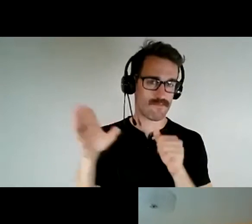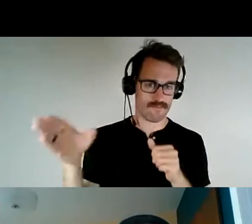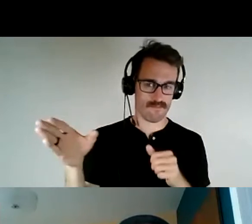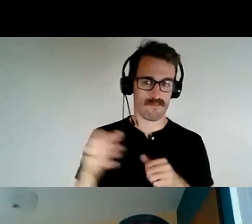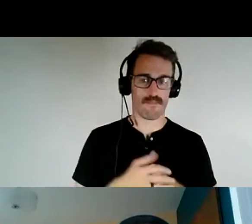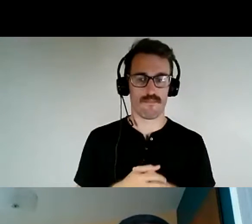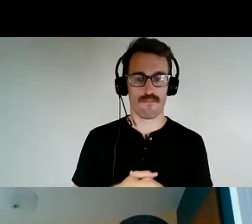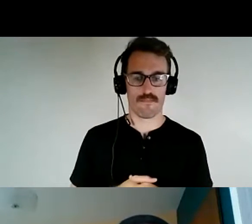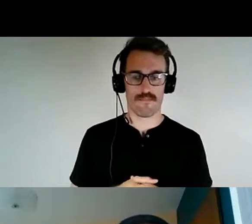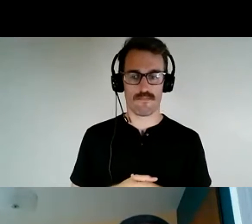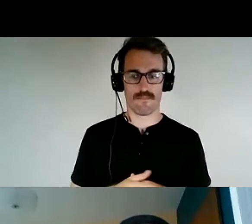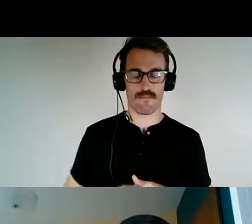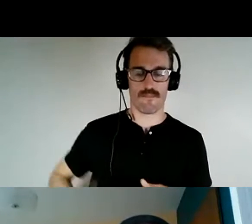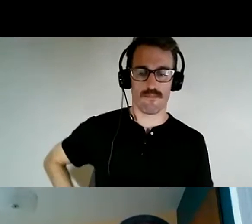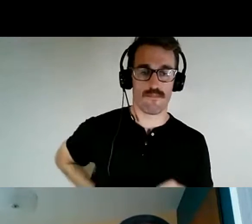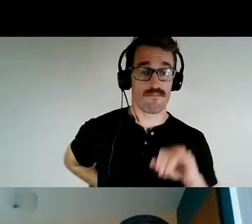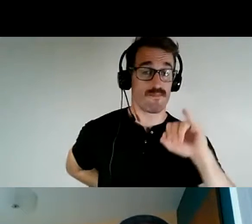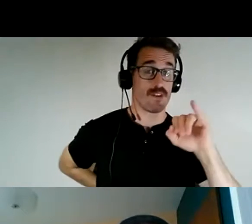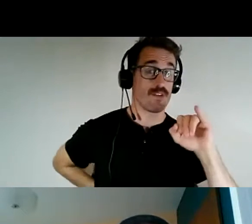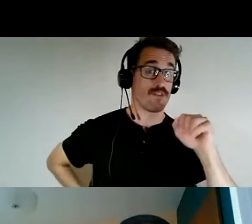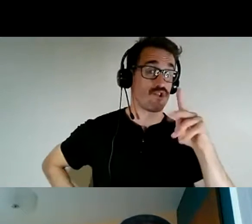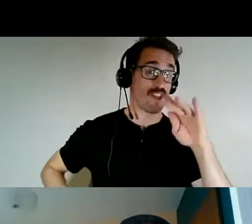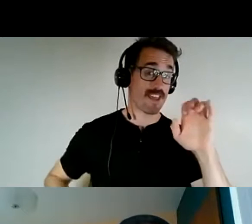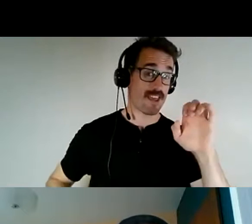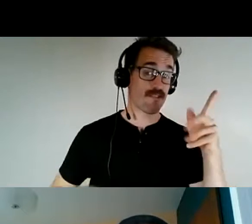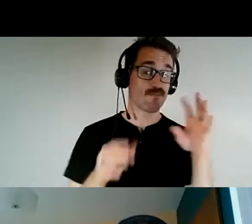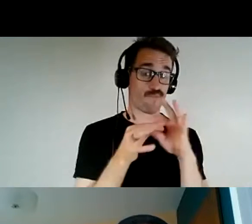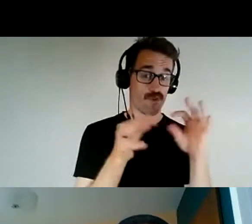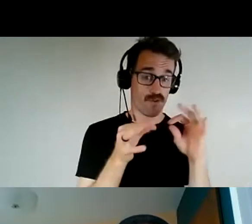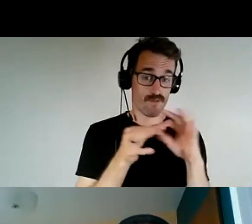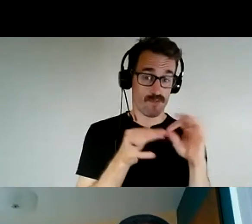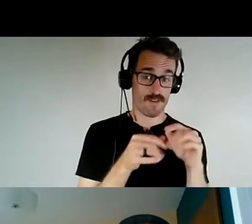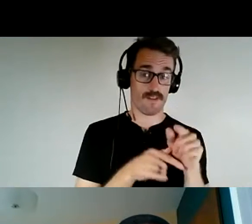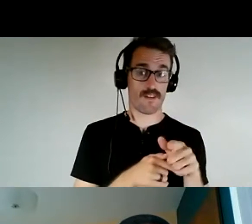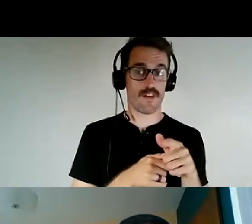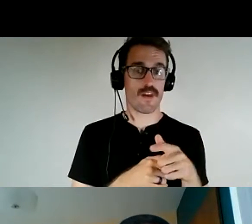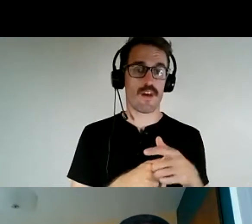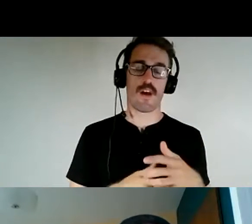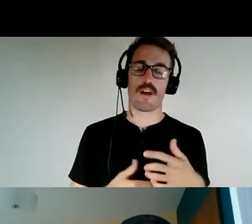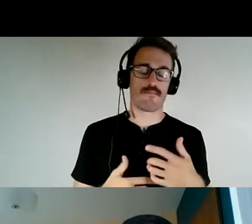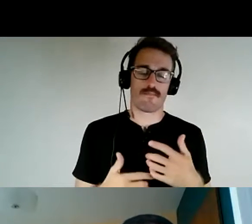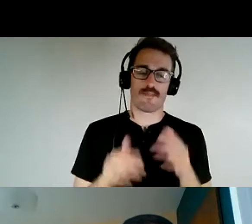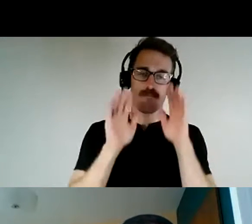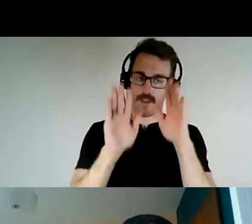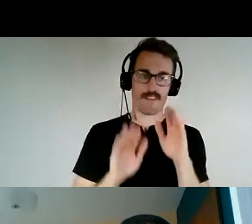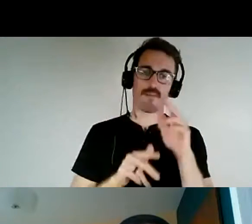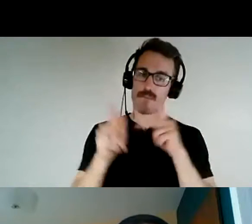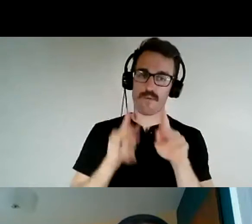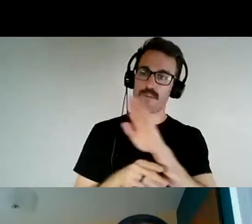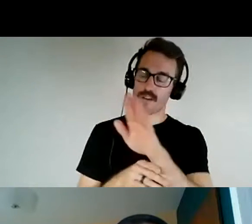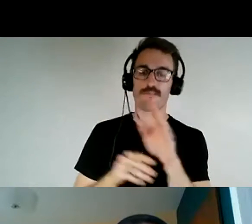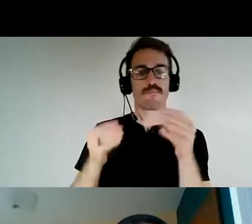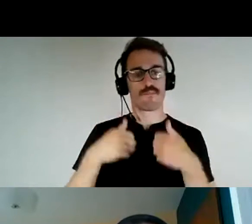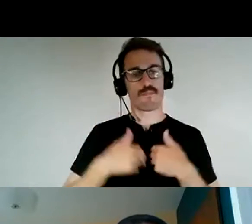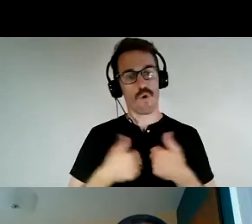Some wonderful reflection from Jackie. Jackie, I love it when people are so frank and open about their reflection. Jackie says,